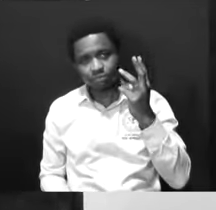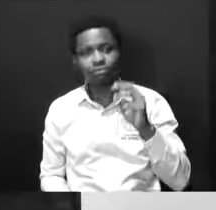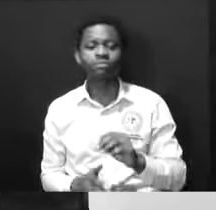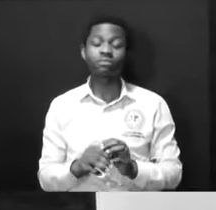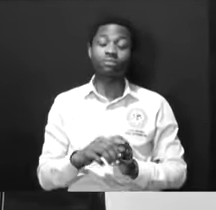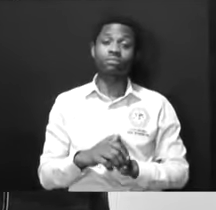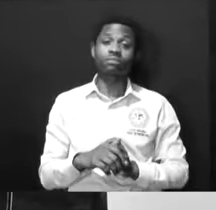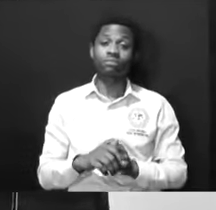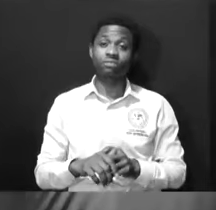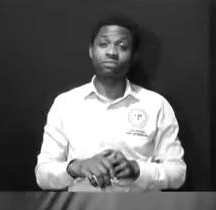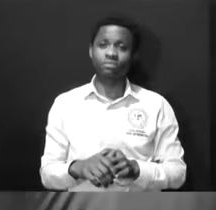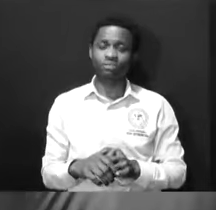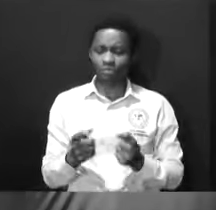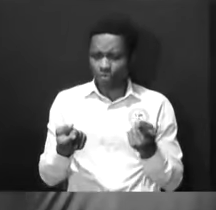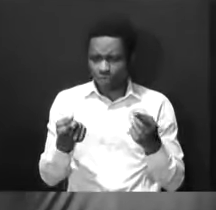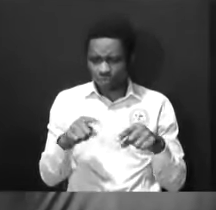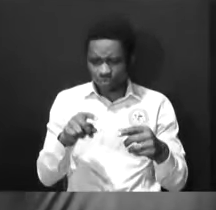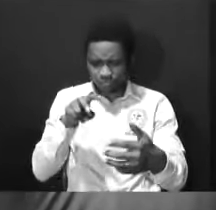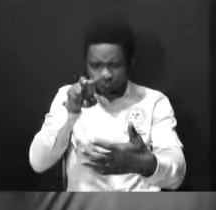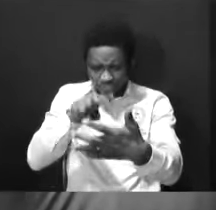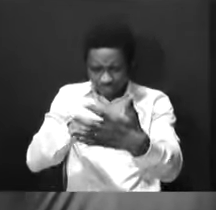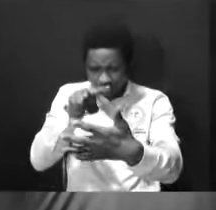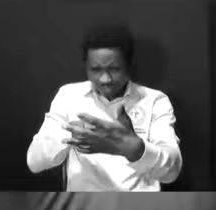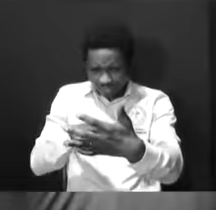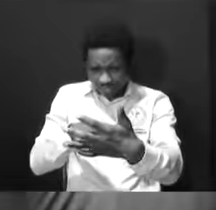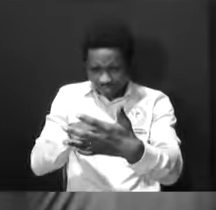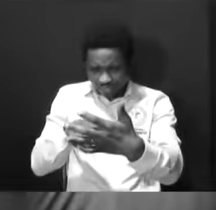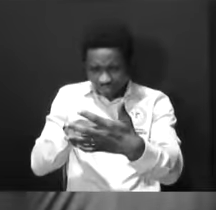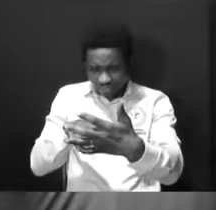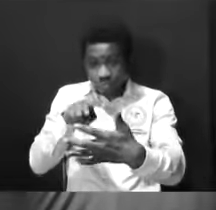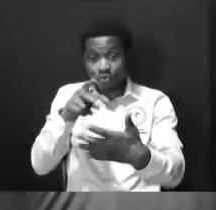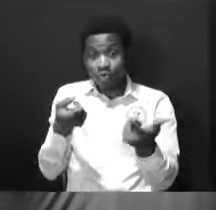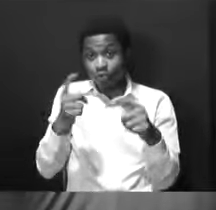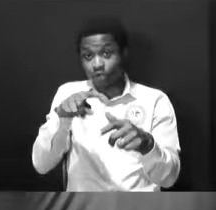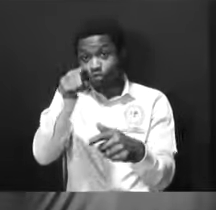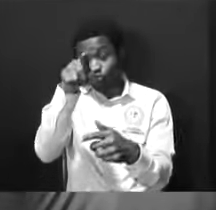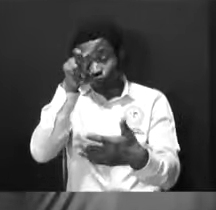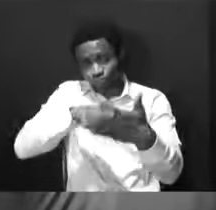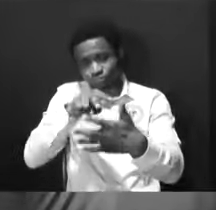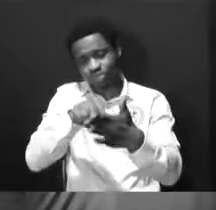Anytime that you are reading the Bible, read your heart as well.